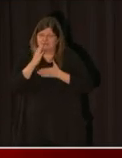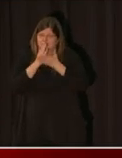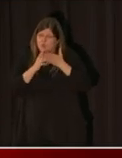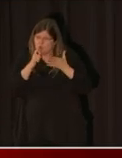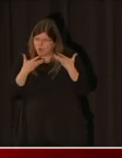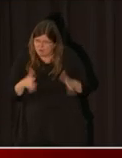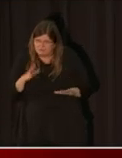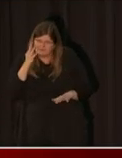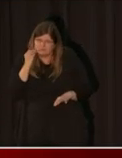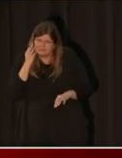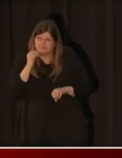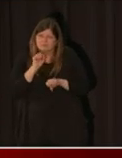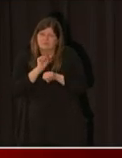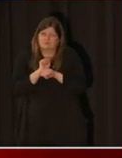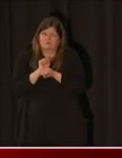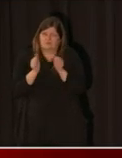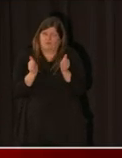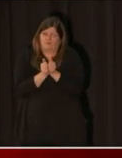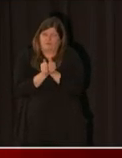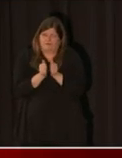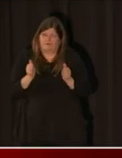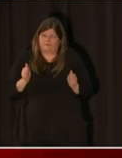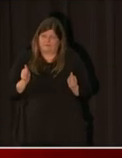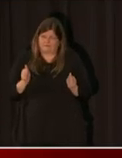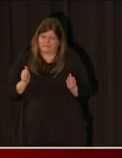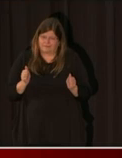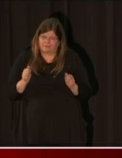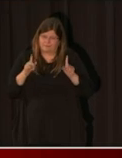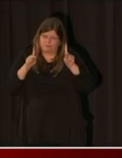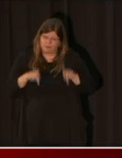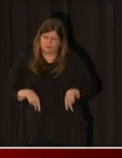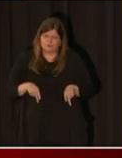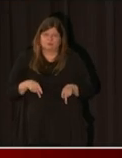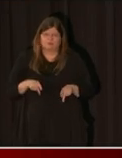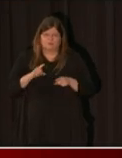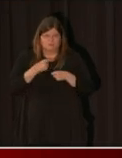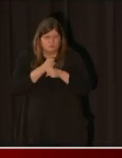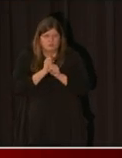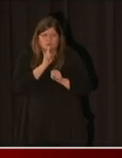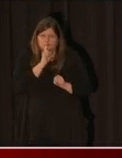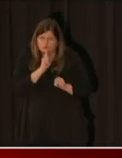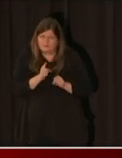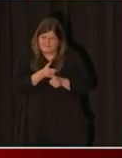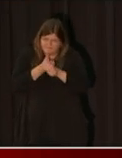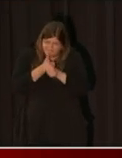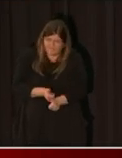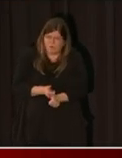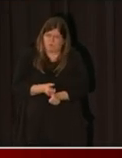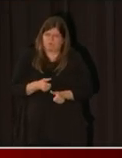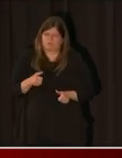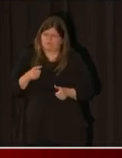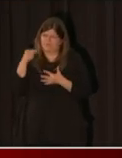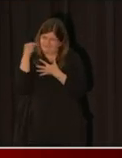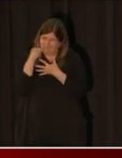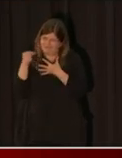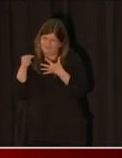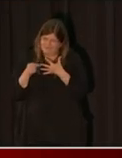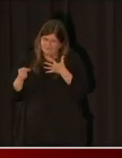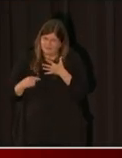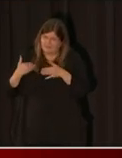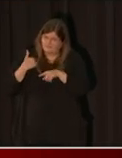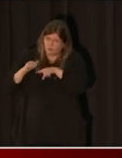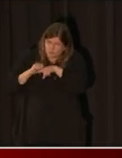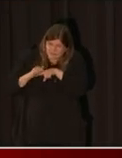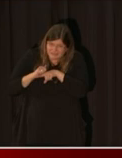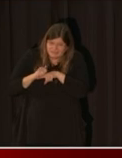monitor to get things that aren't done. Training, I think, was called out about